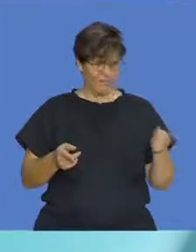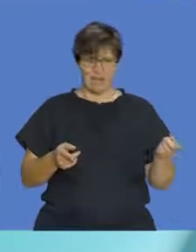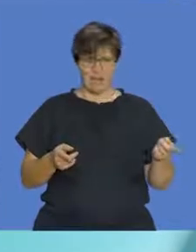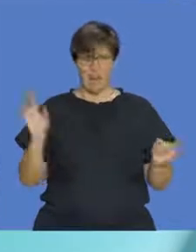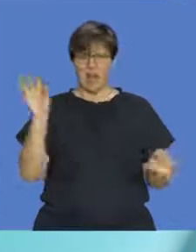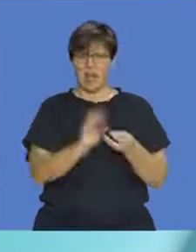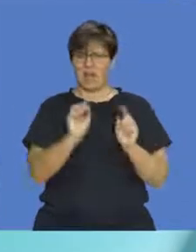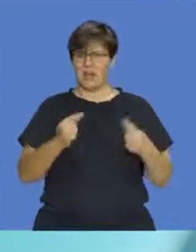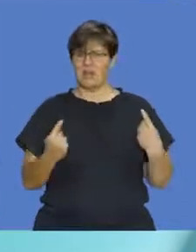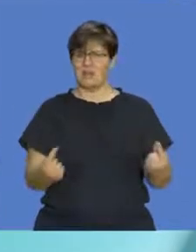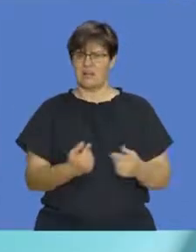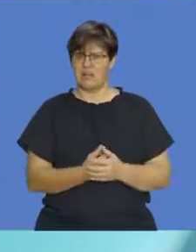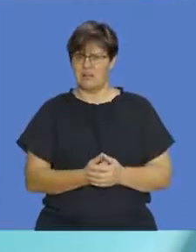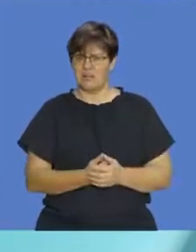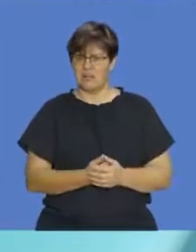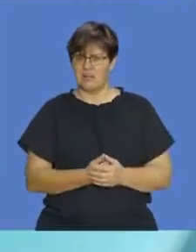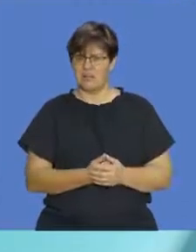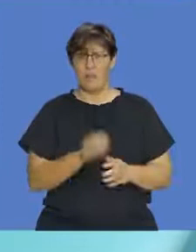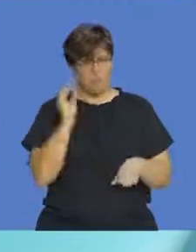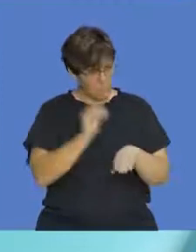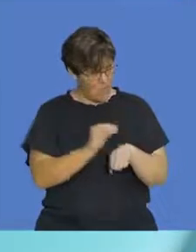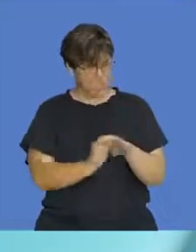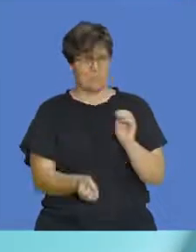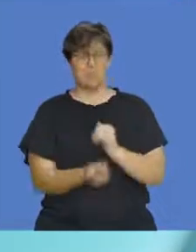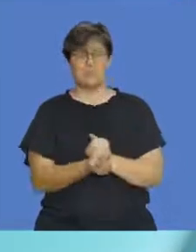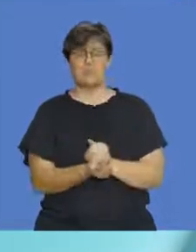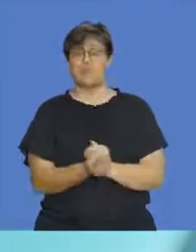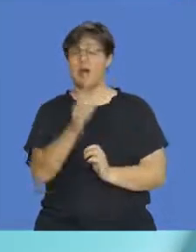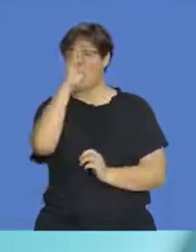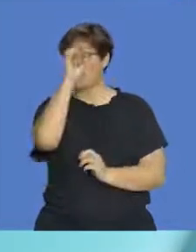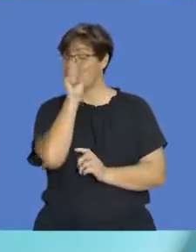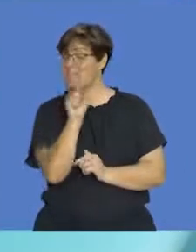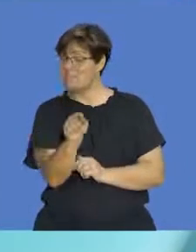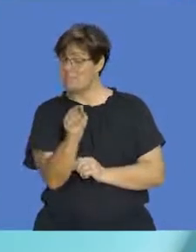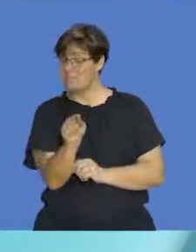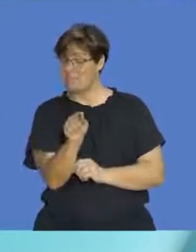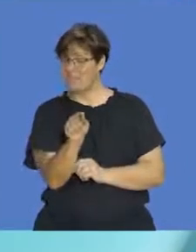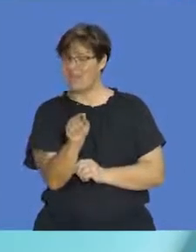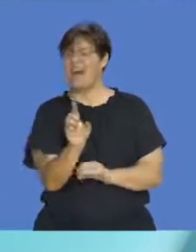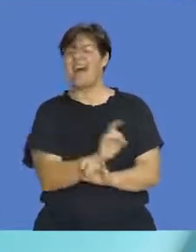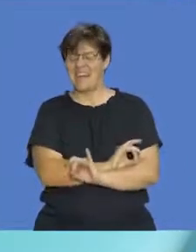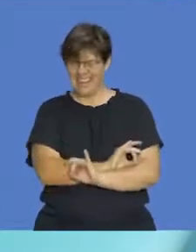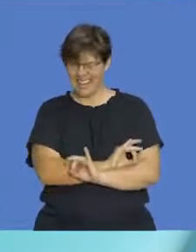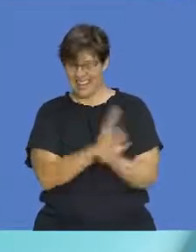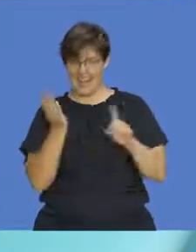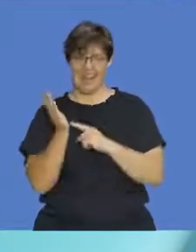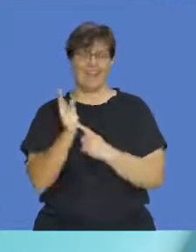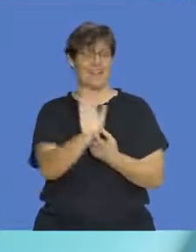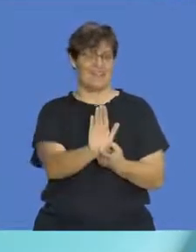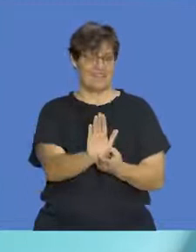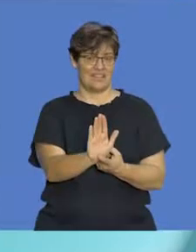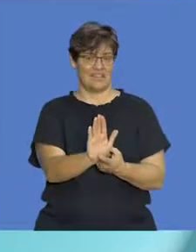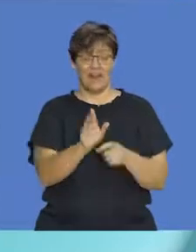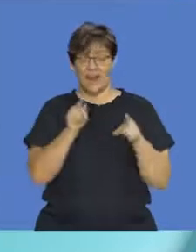little bit of a problem here. And so remember, this is clearly indicating that